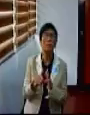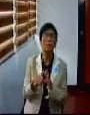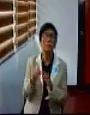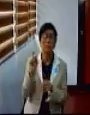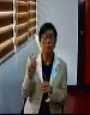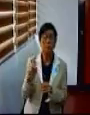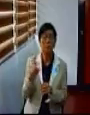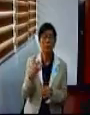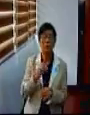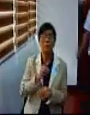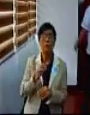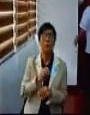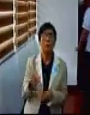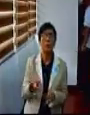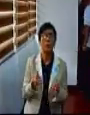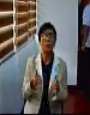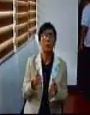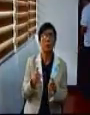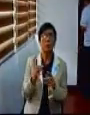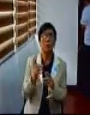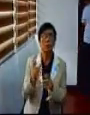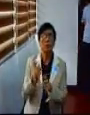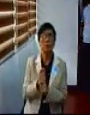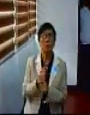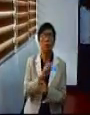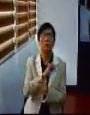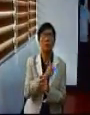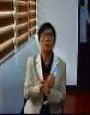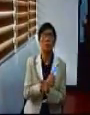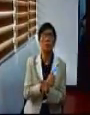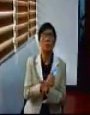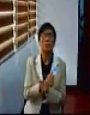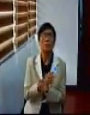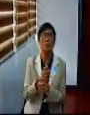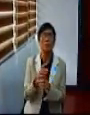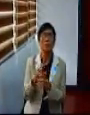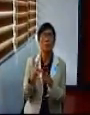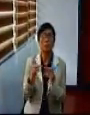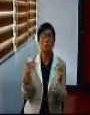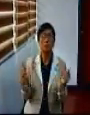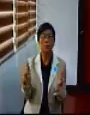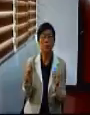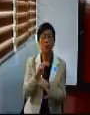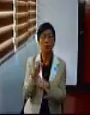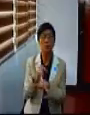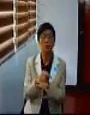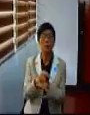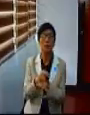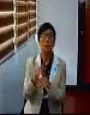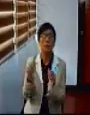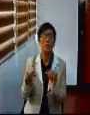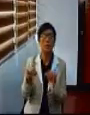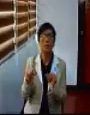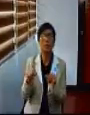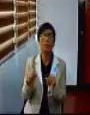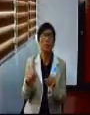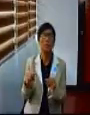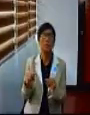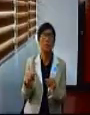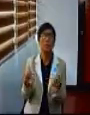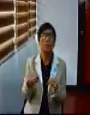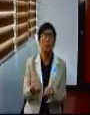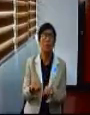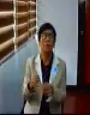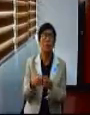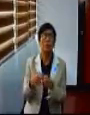motion interpret its authority to redress national human rights issues, even if the petitioner is